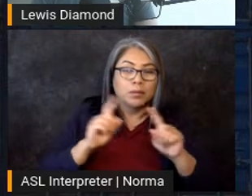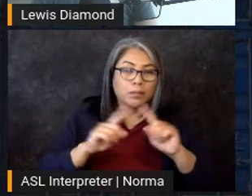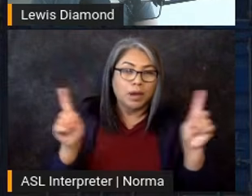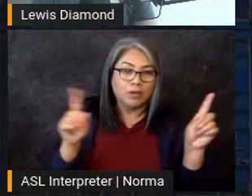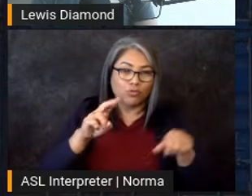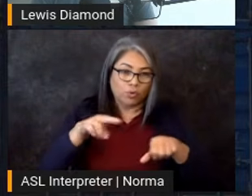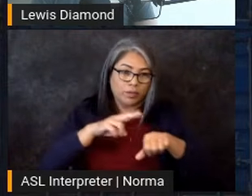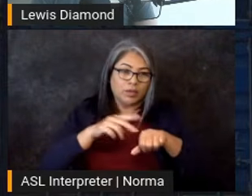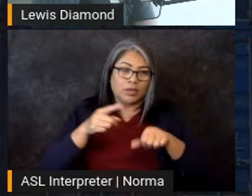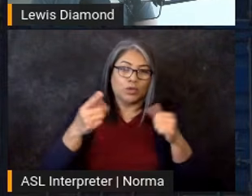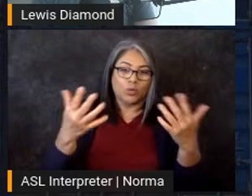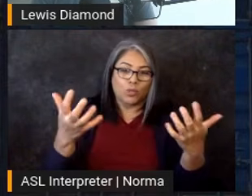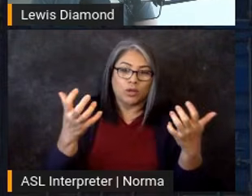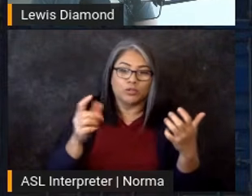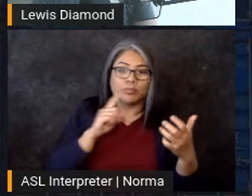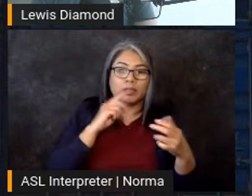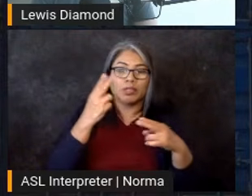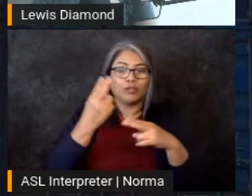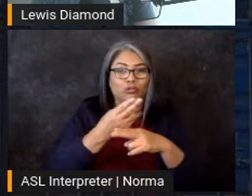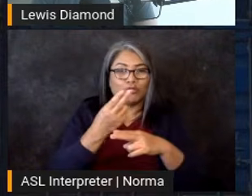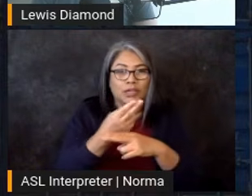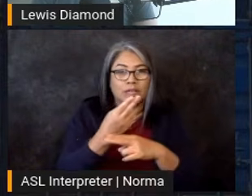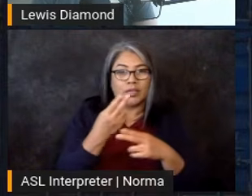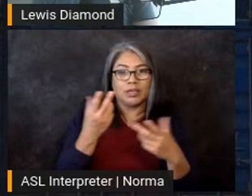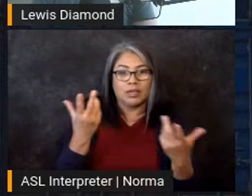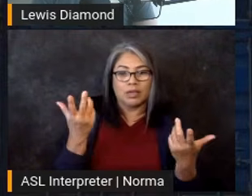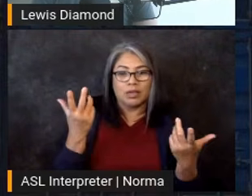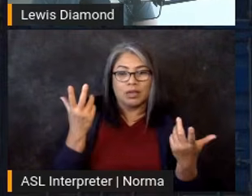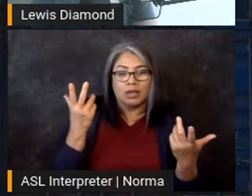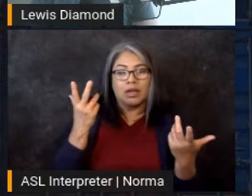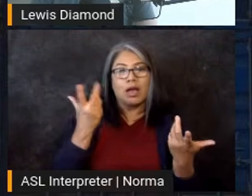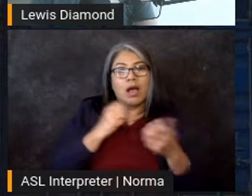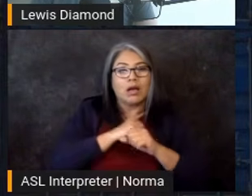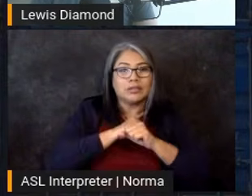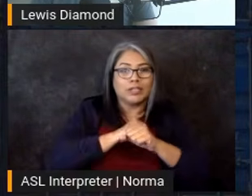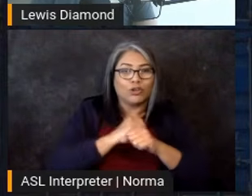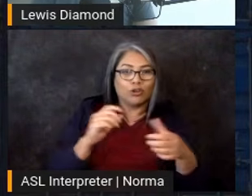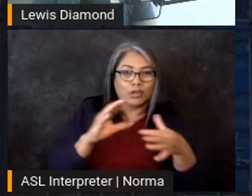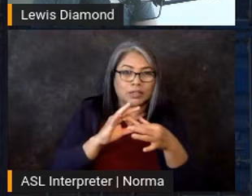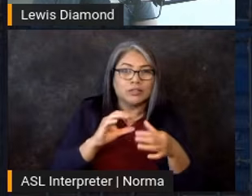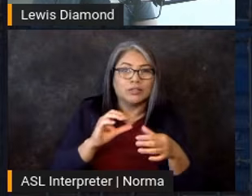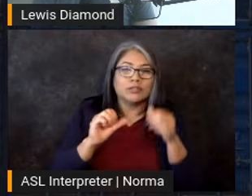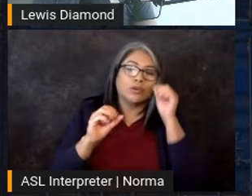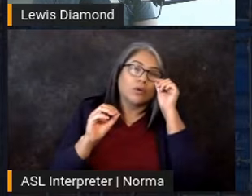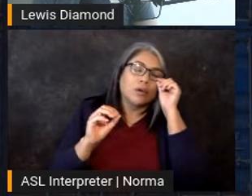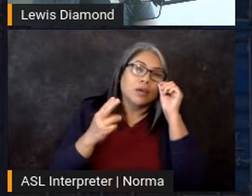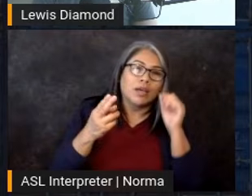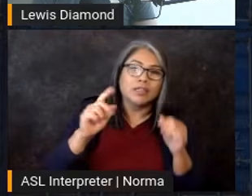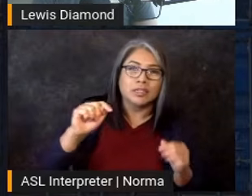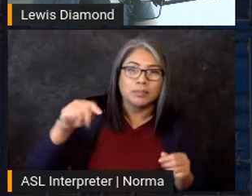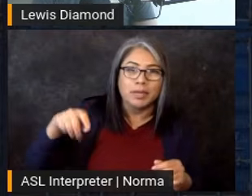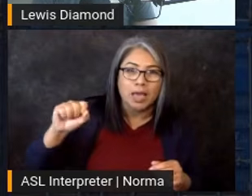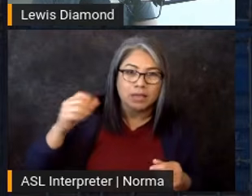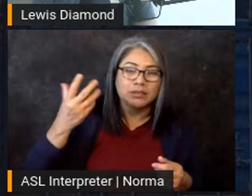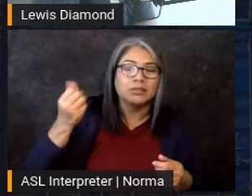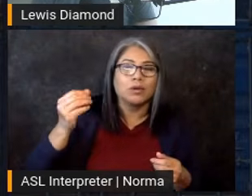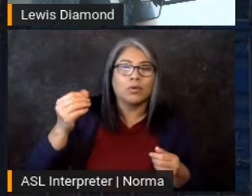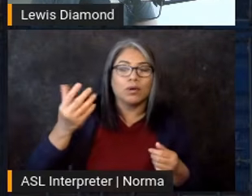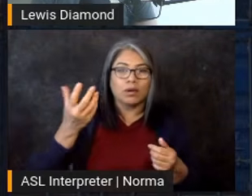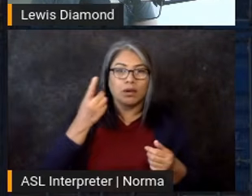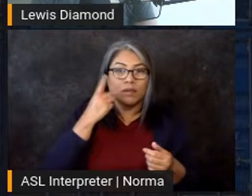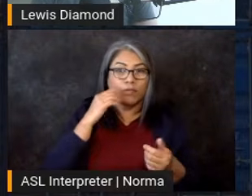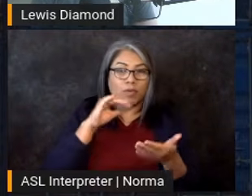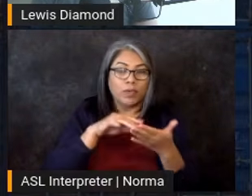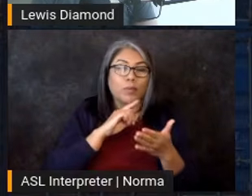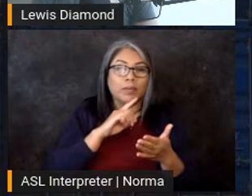want to be using a secure connection, so HTTPS. And to do that, we're going to be using Cert Manager. Cert